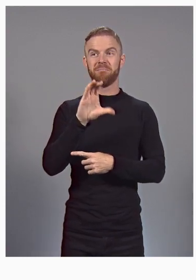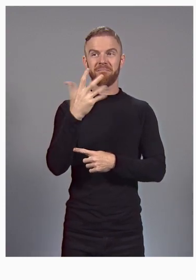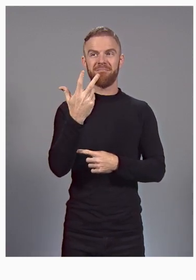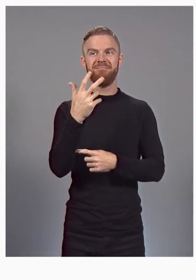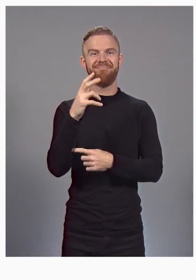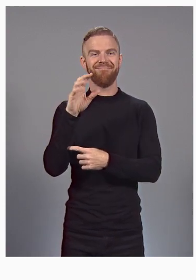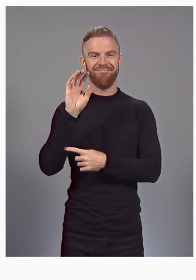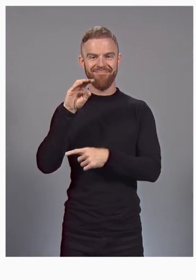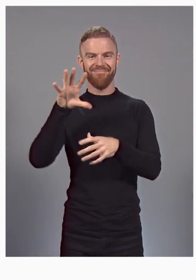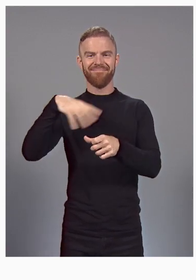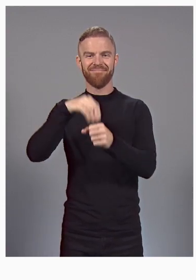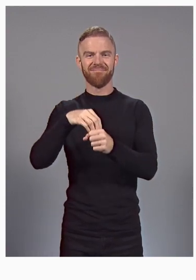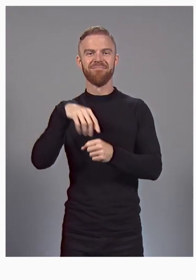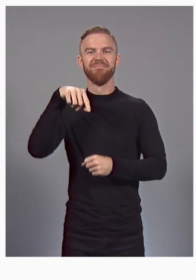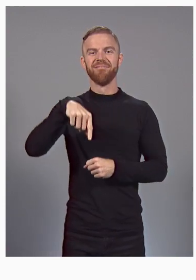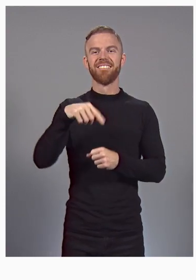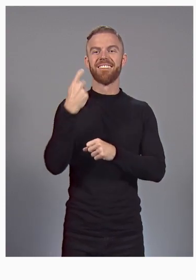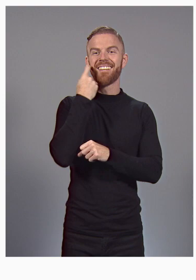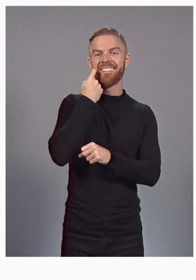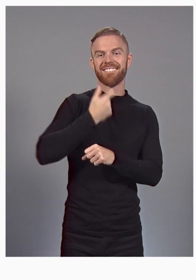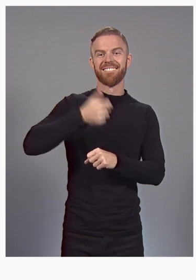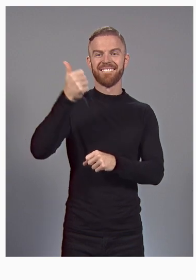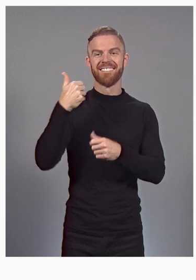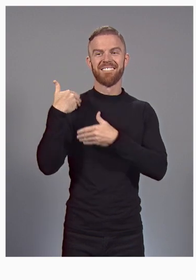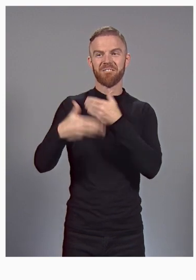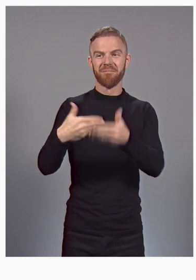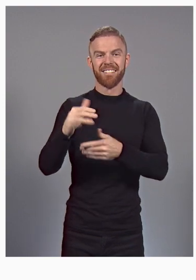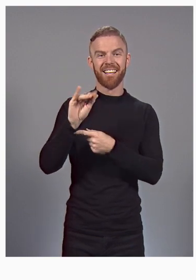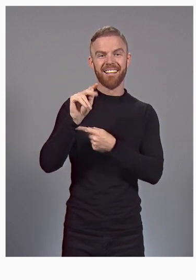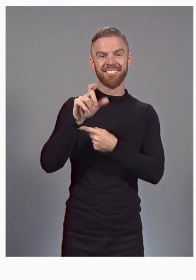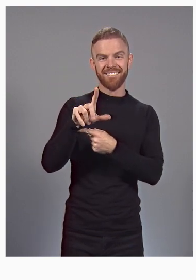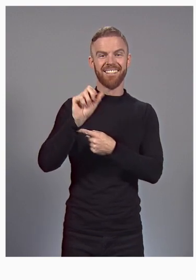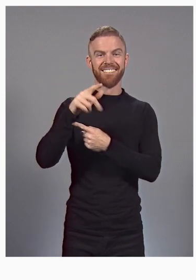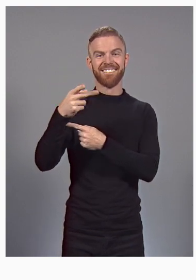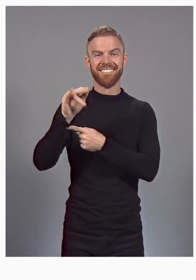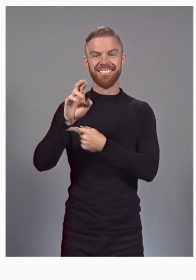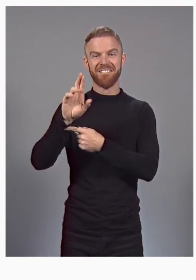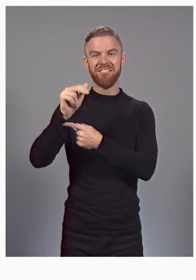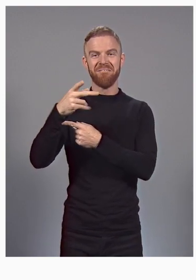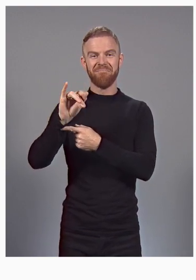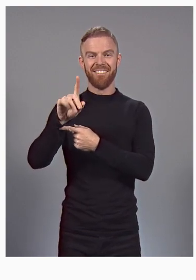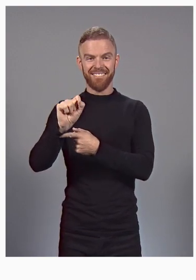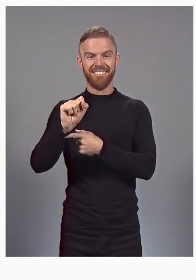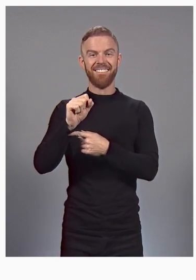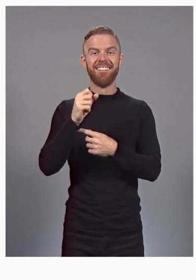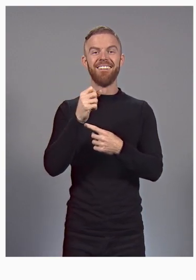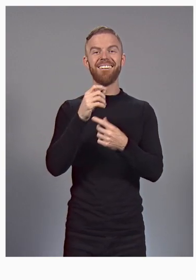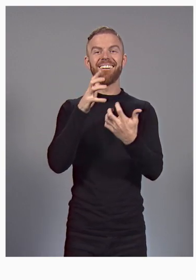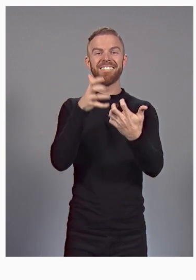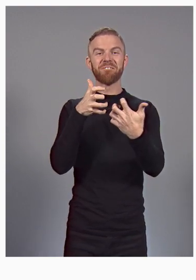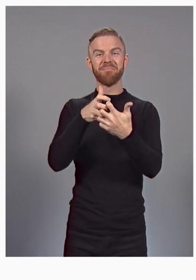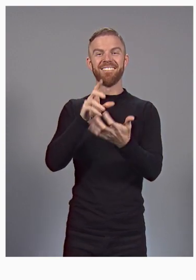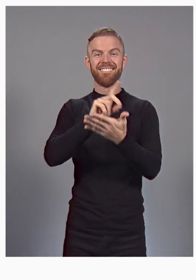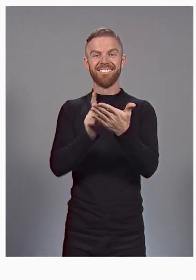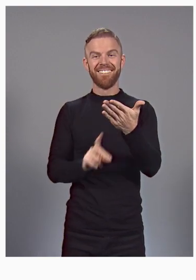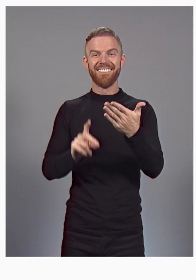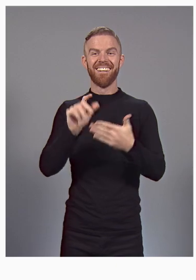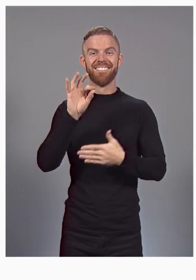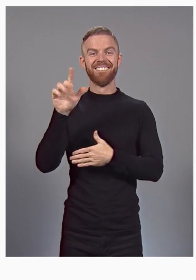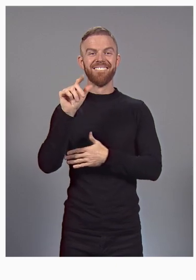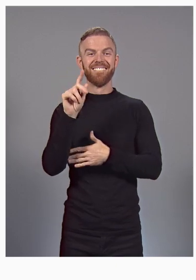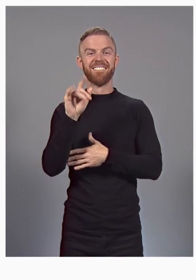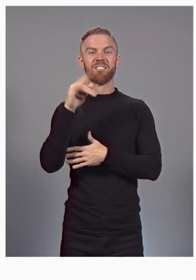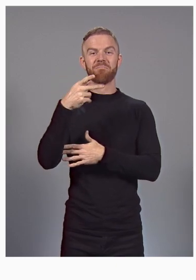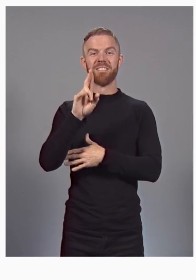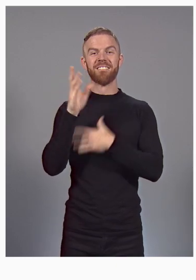latest generation Intel Sapphire Rapids processor and custom-designed offload based on the IPU that delivers 200 gigabit per